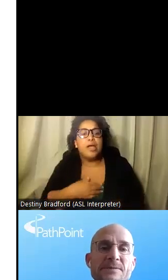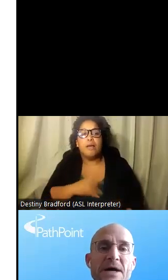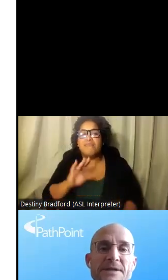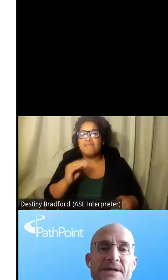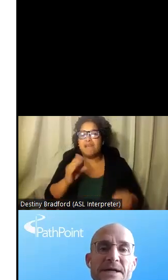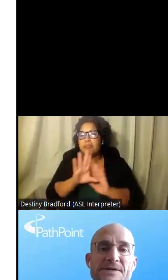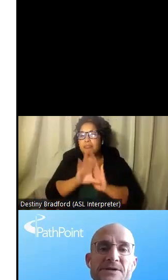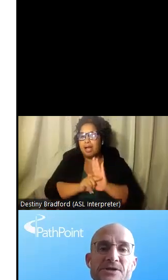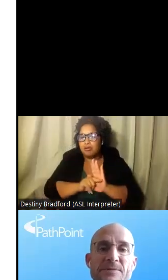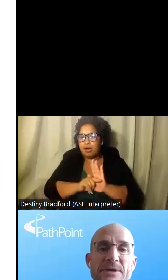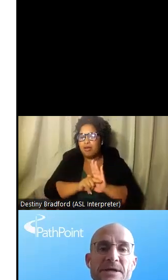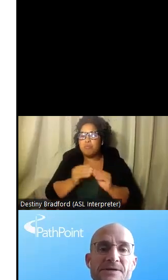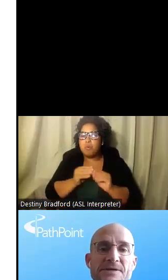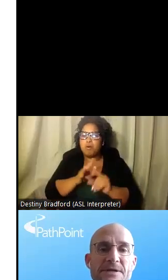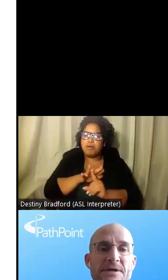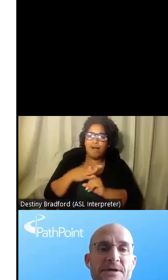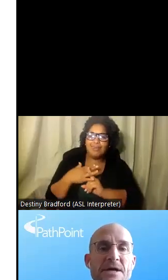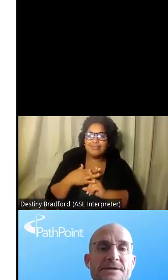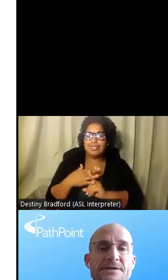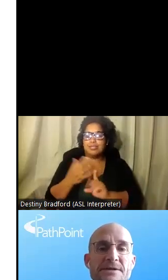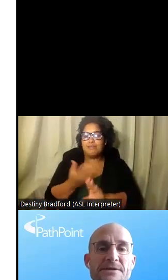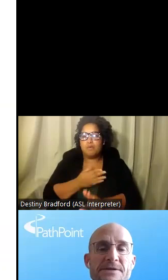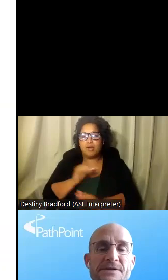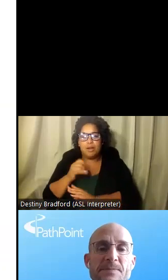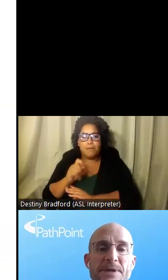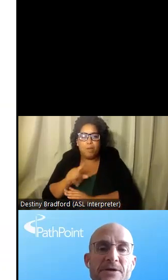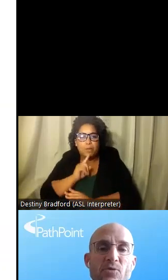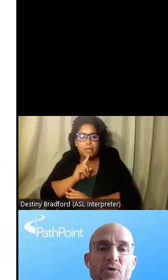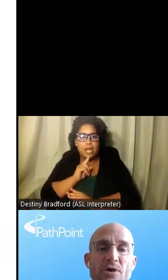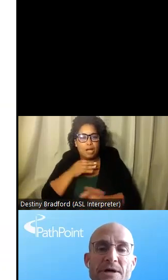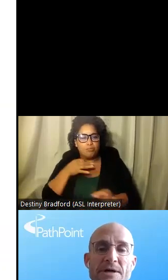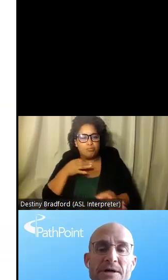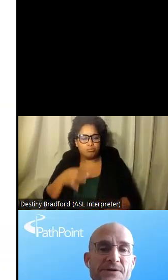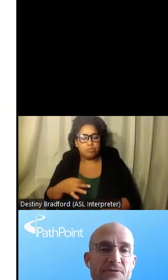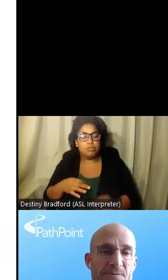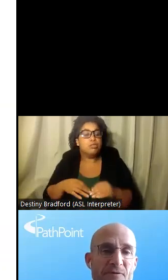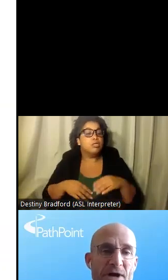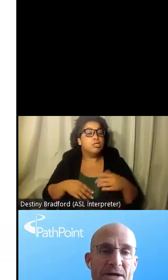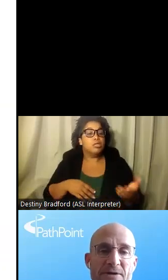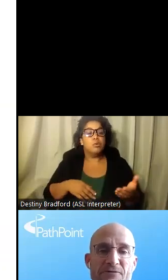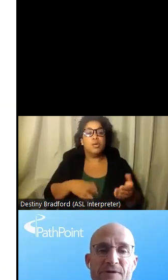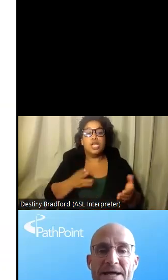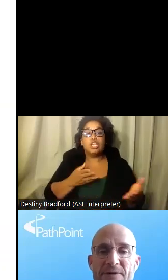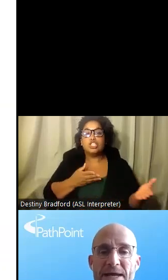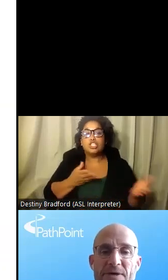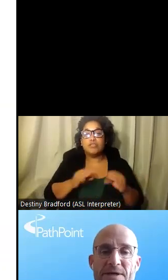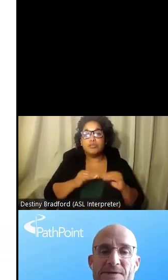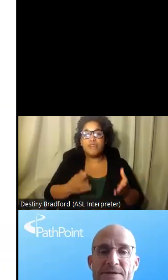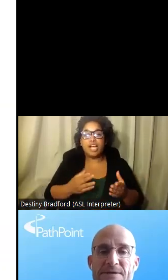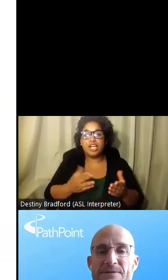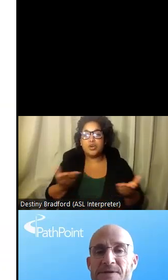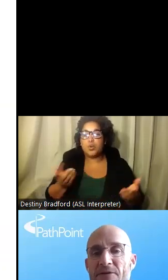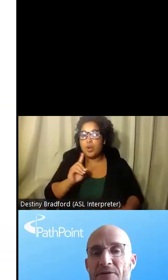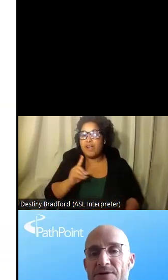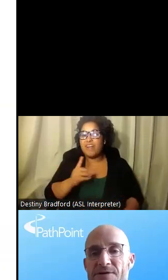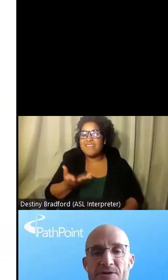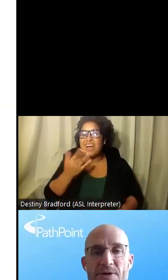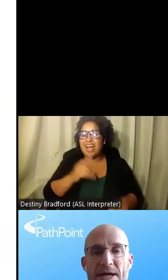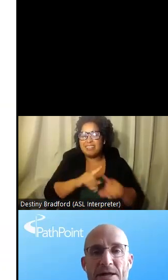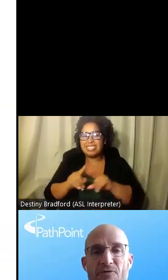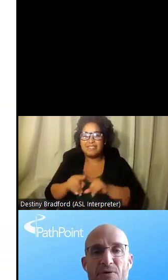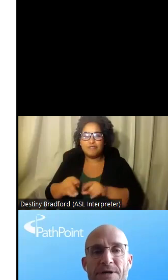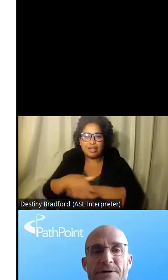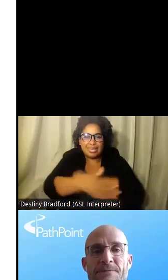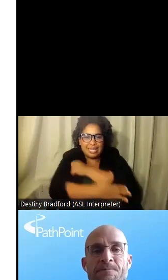to give some context as she begins to speak. We're a service provider in 5 counties in Southern and